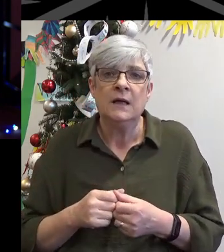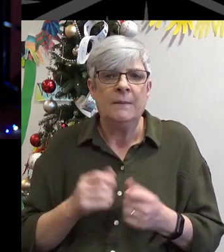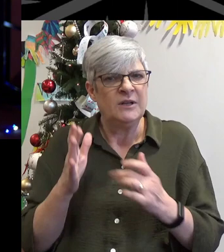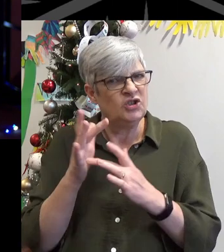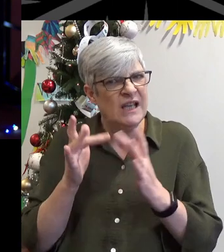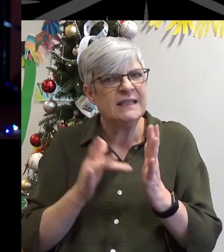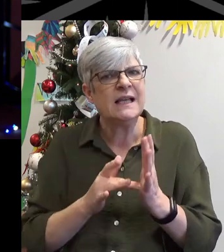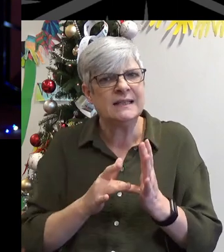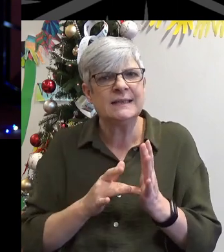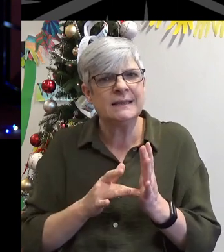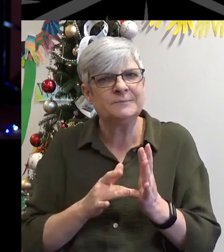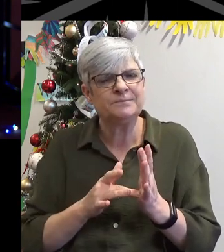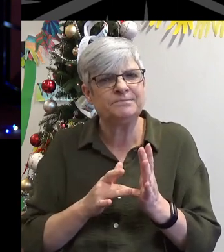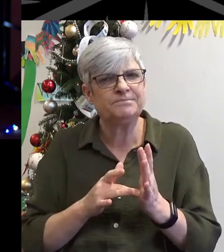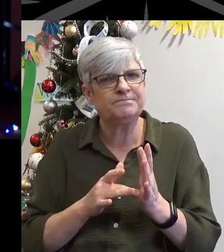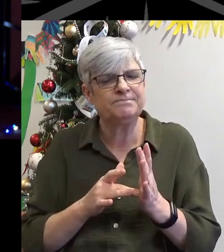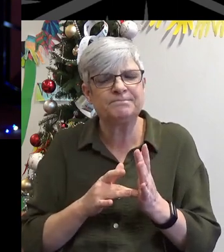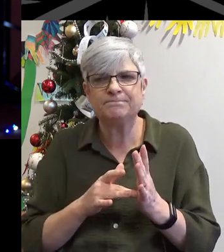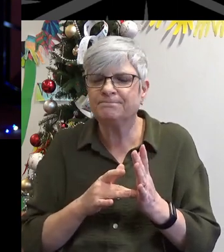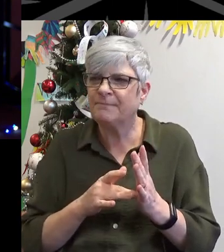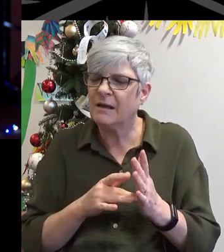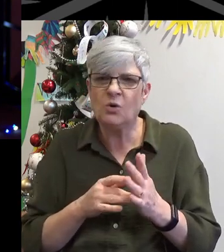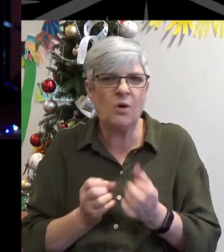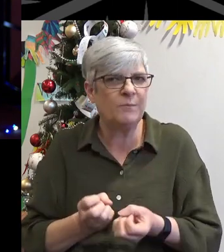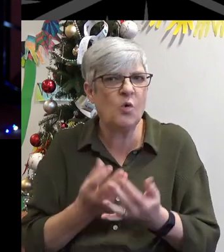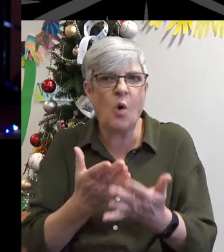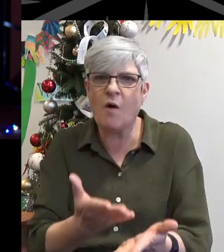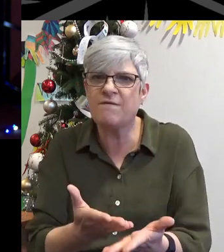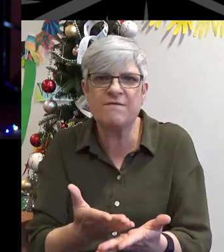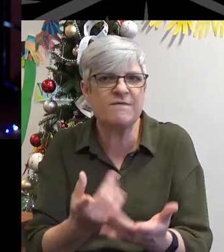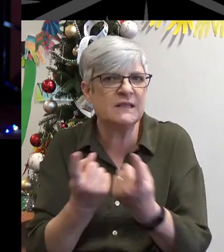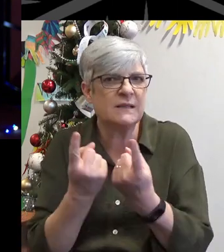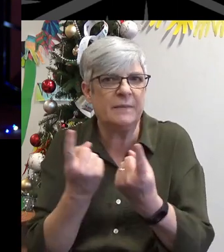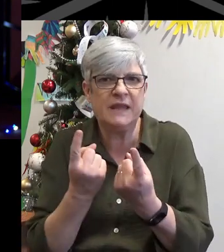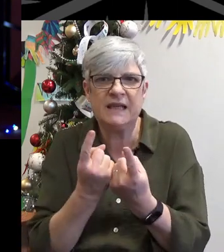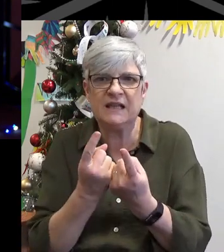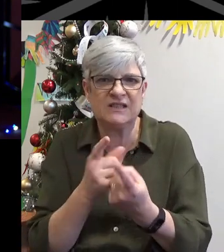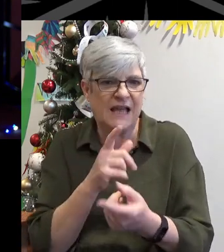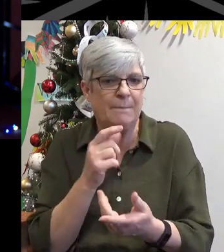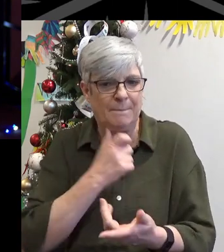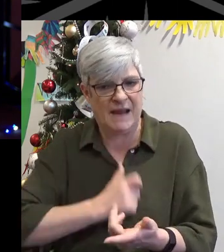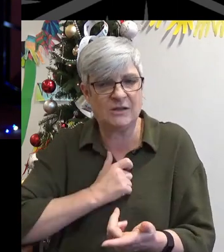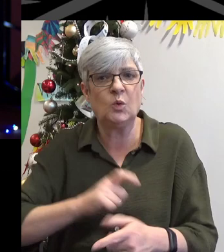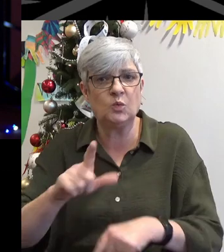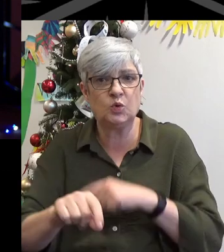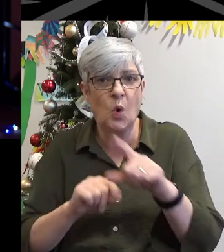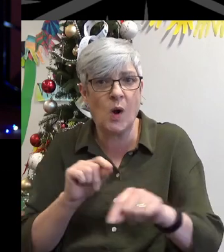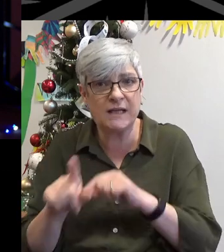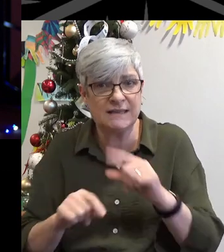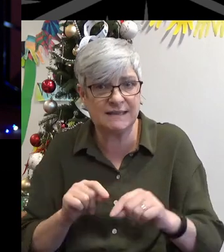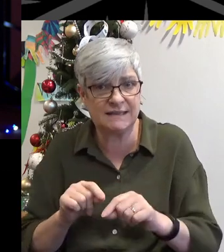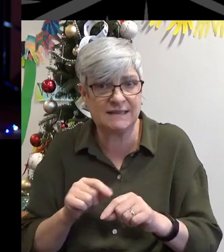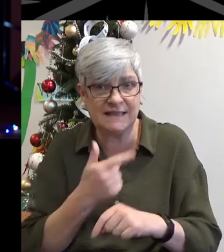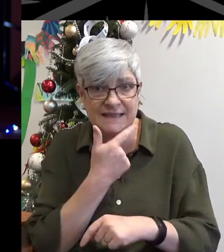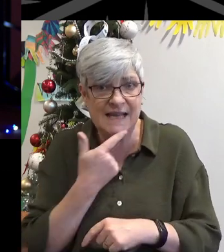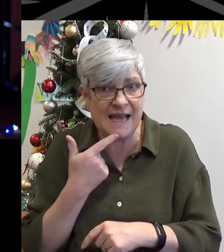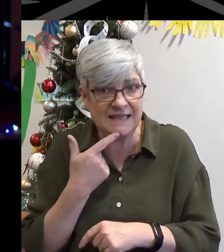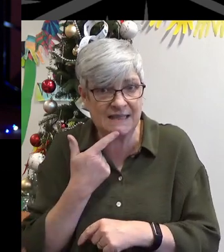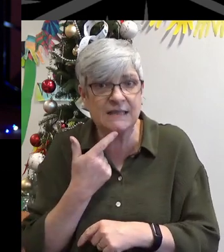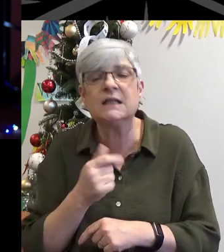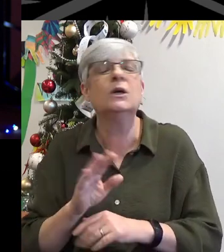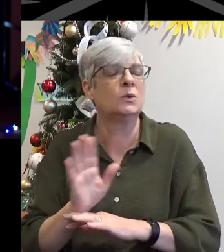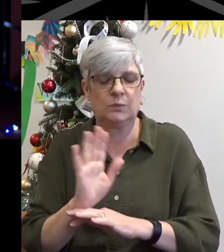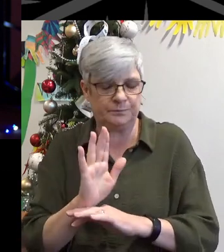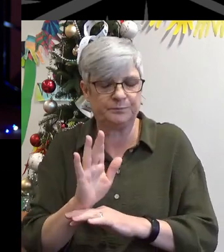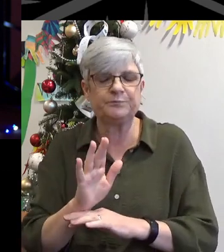But Jesus is not offering something that's for us as a matter of personal choice and taste.